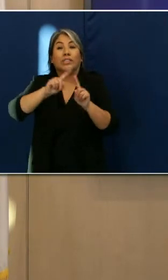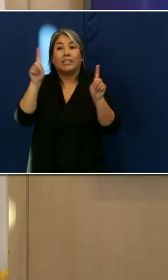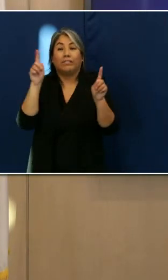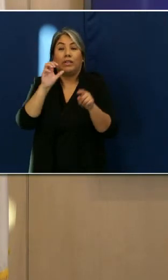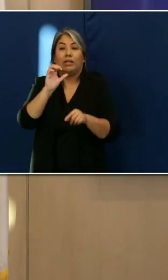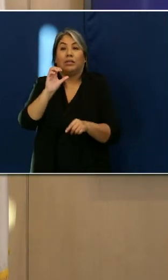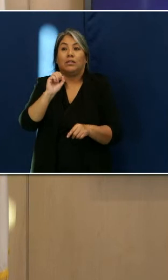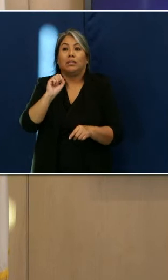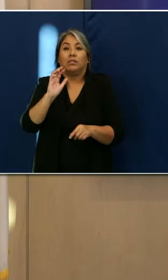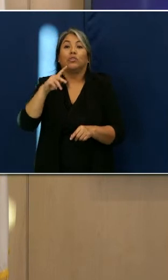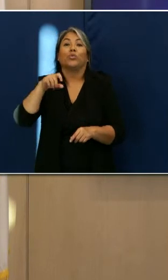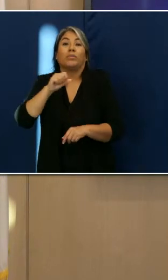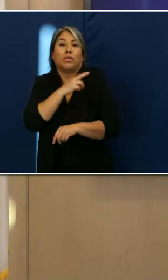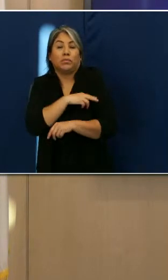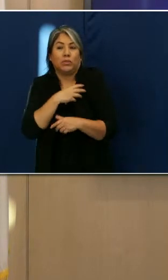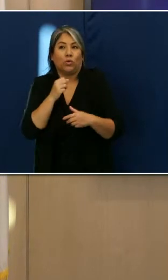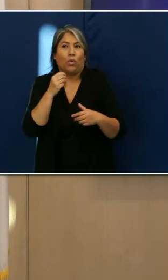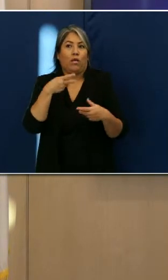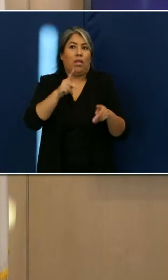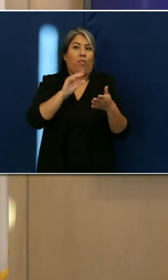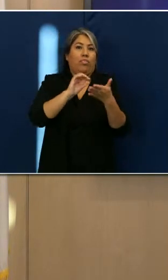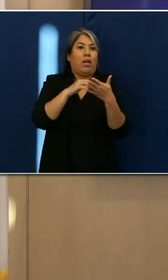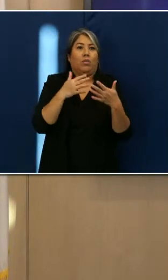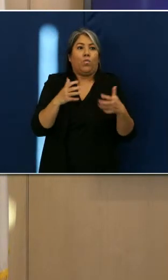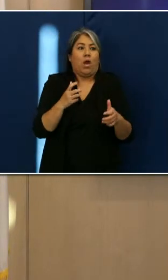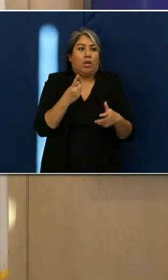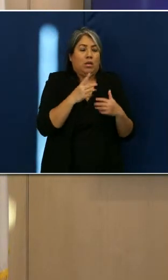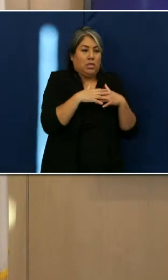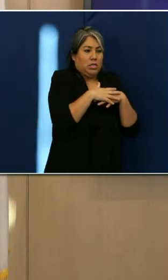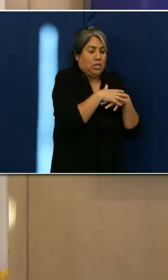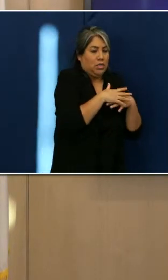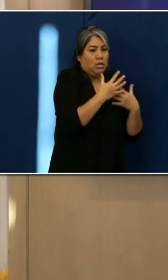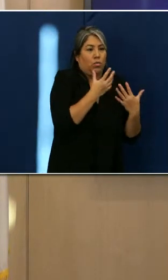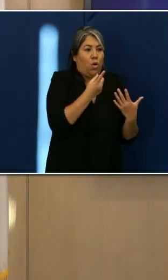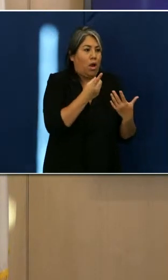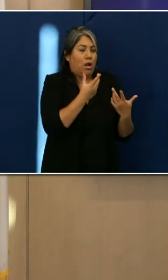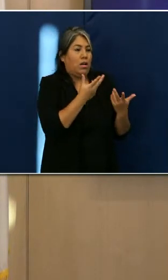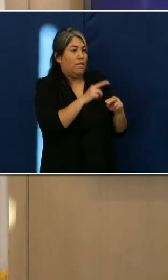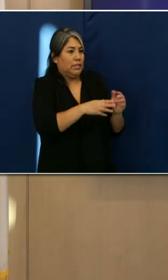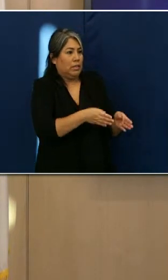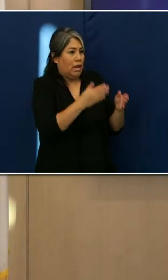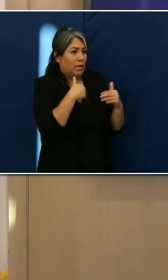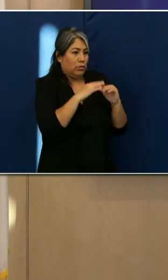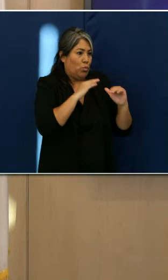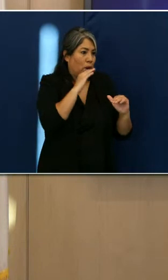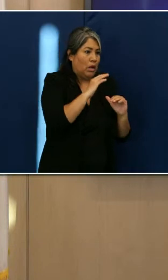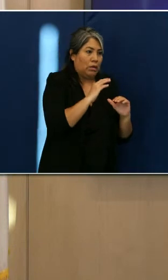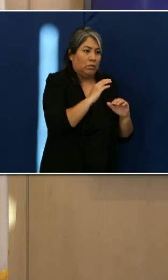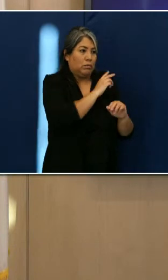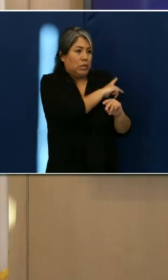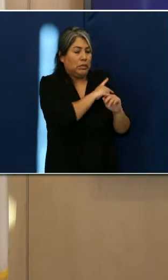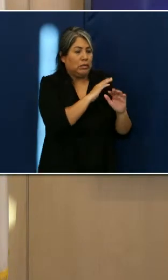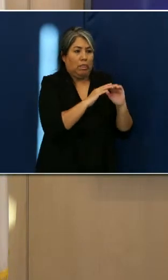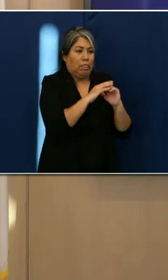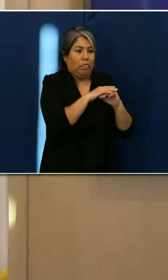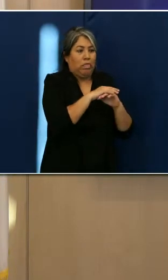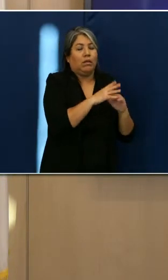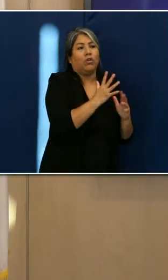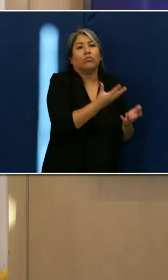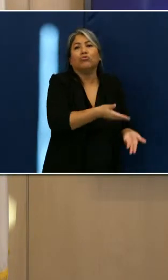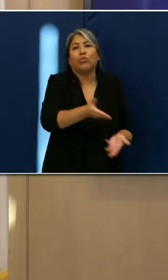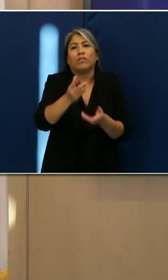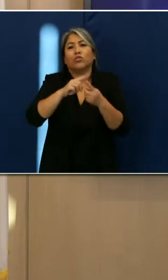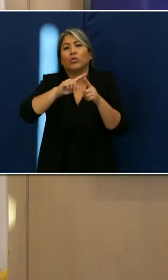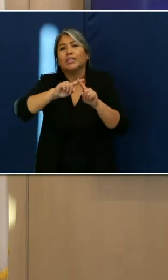would call decompression, to occur when one facility is having an overload situation. But what's happening now, and frankly what's been happening